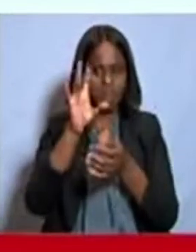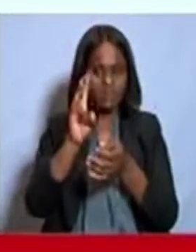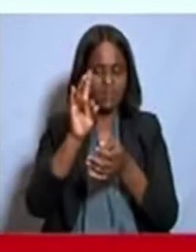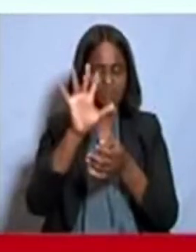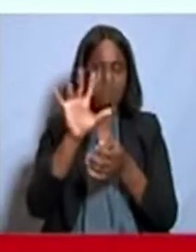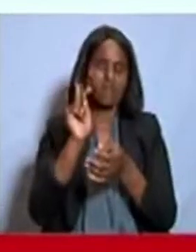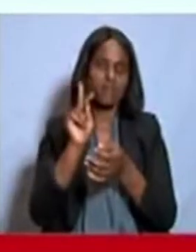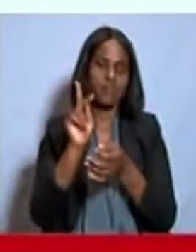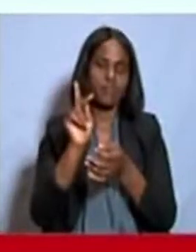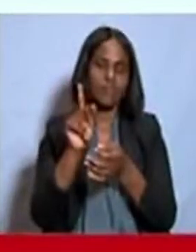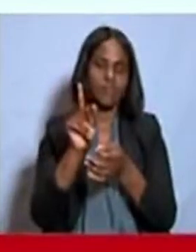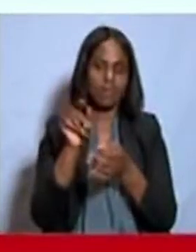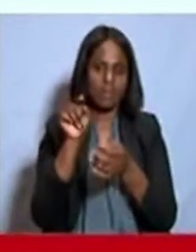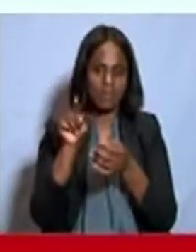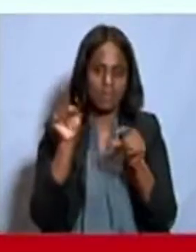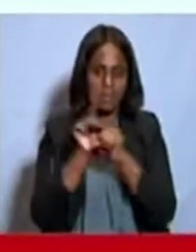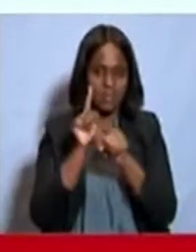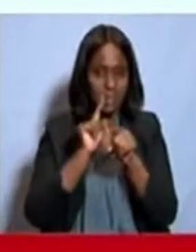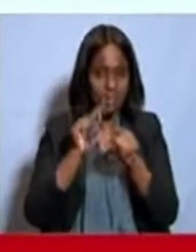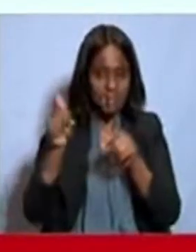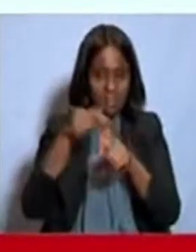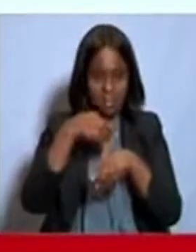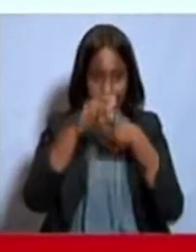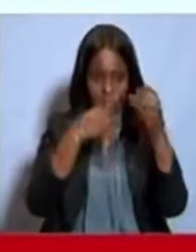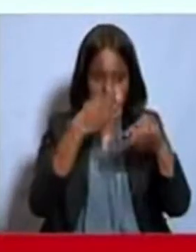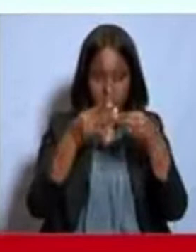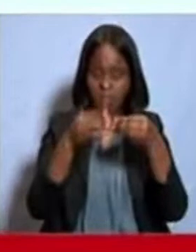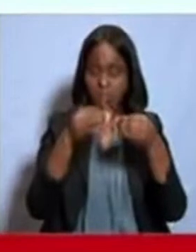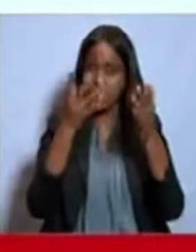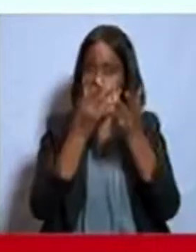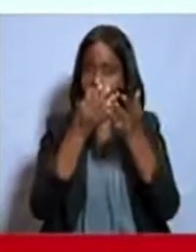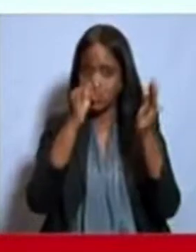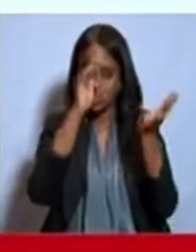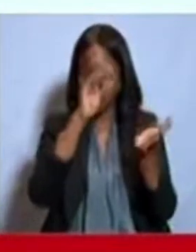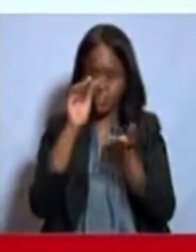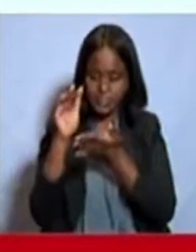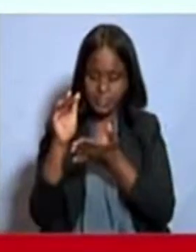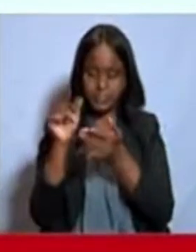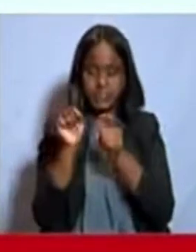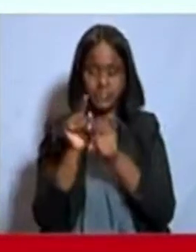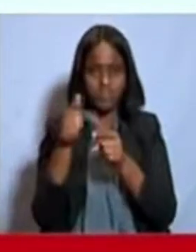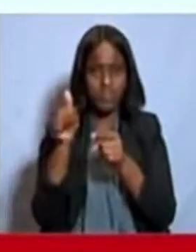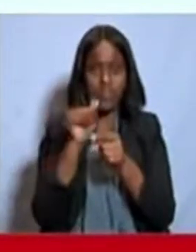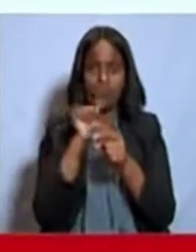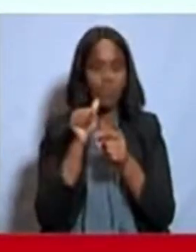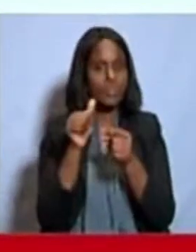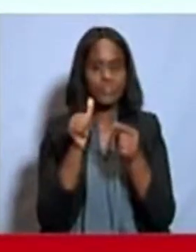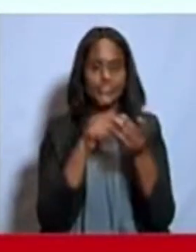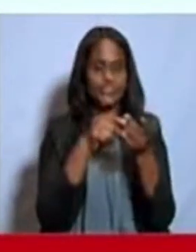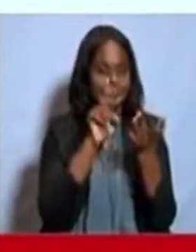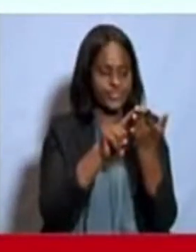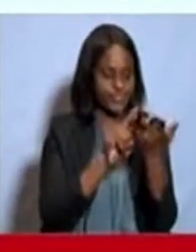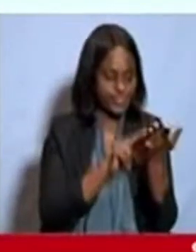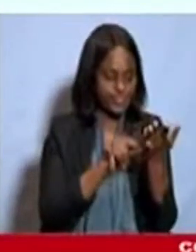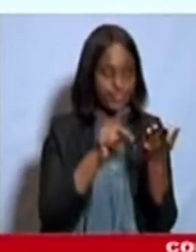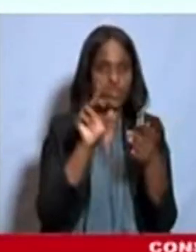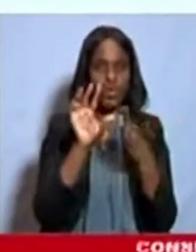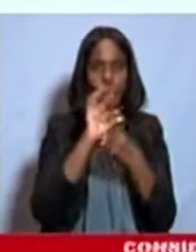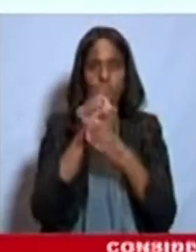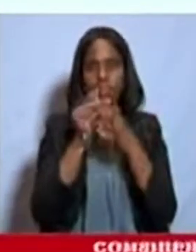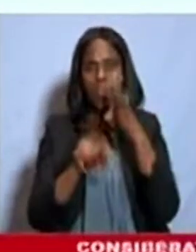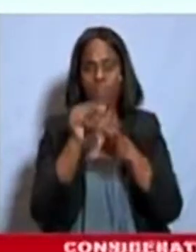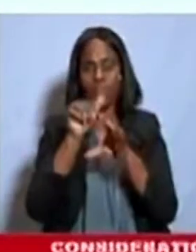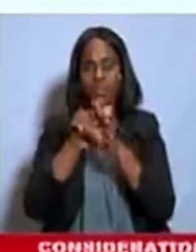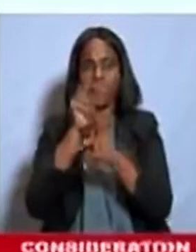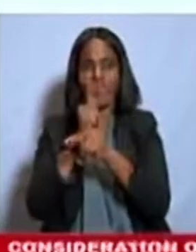229,175 kwacha. The undistributed bags were unaccounted for in that they were neither acquitted for nor found in the